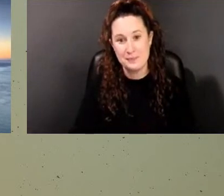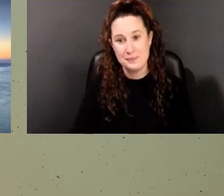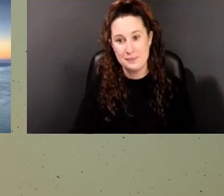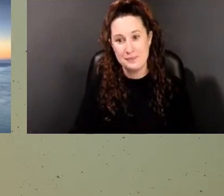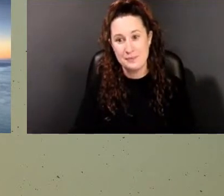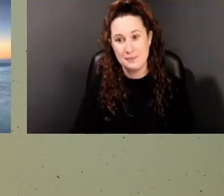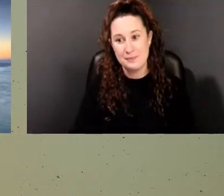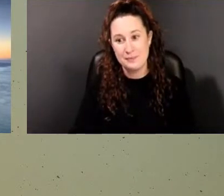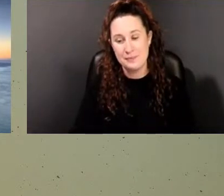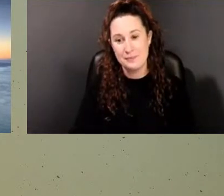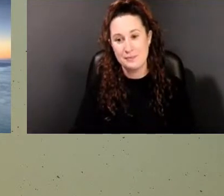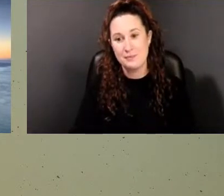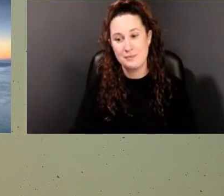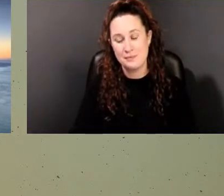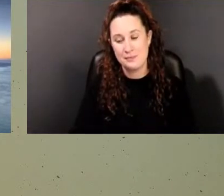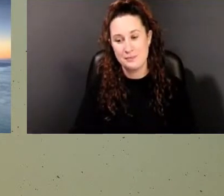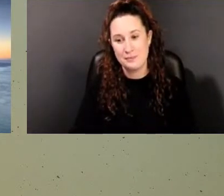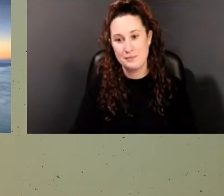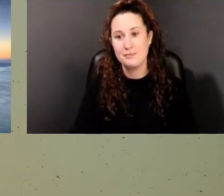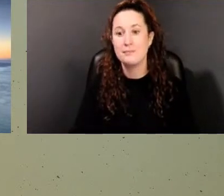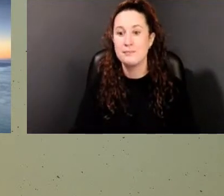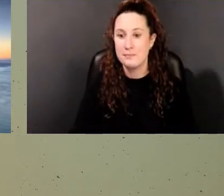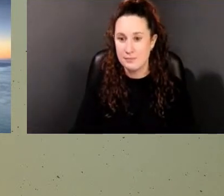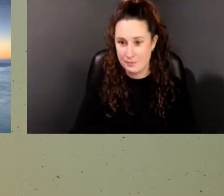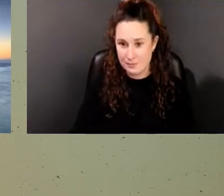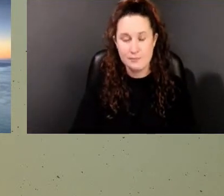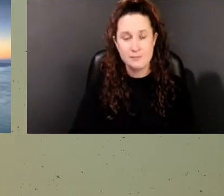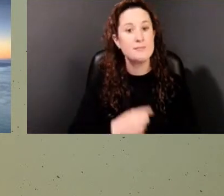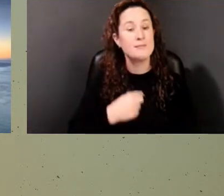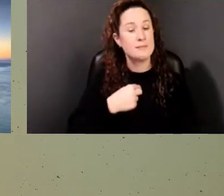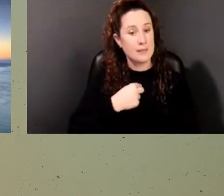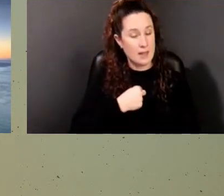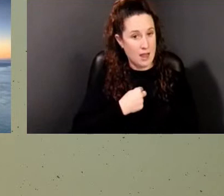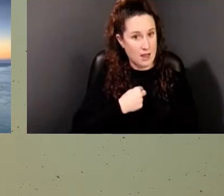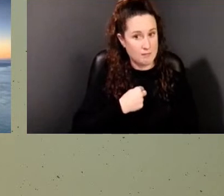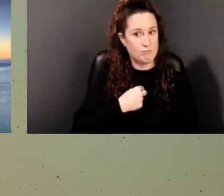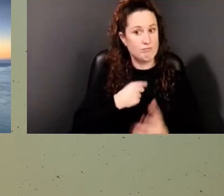Being out at the Dickinson